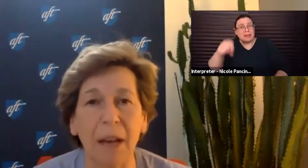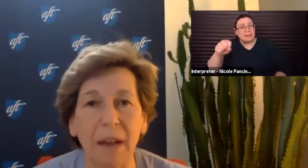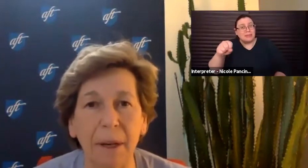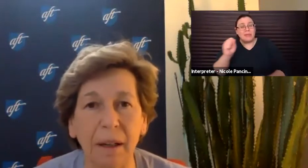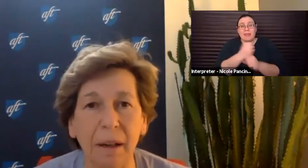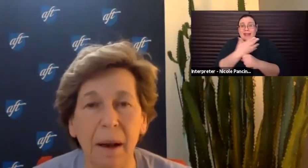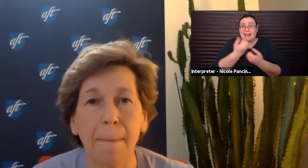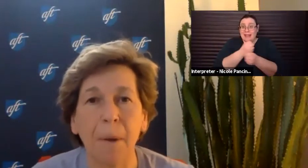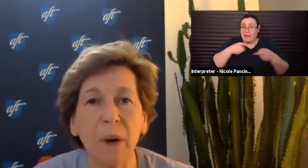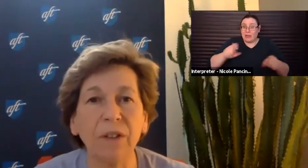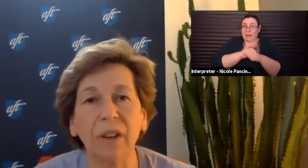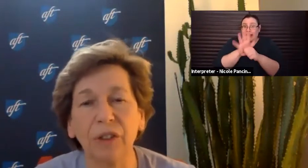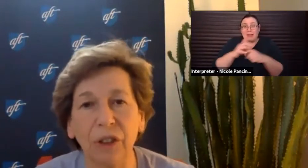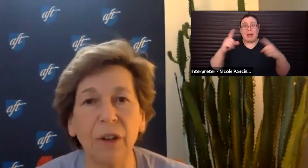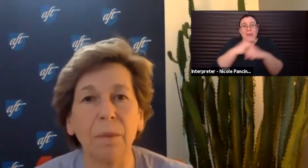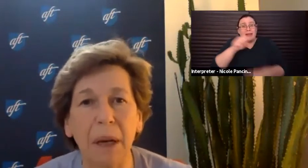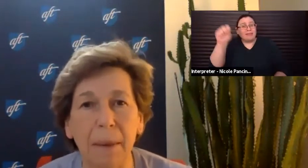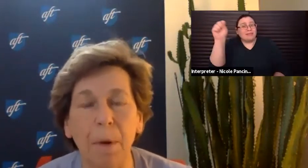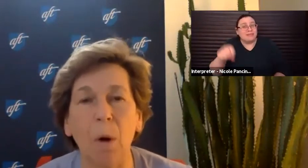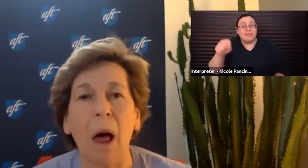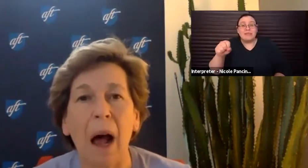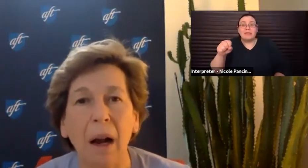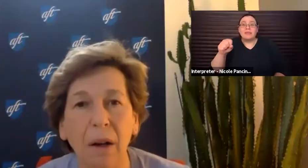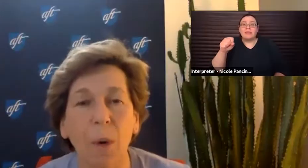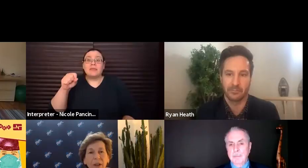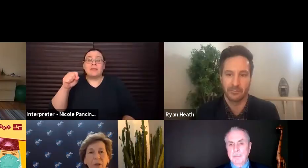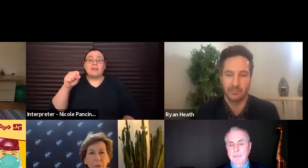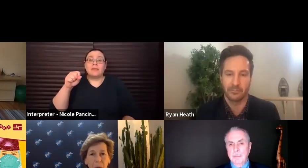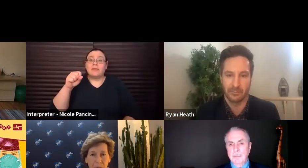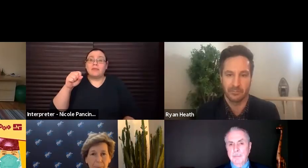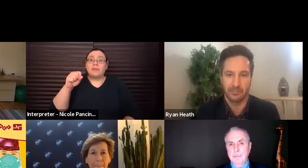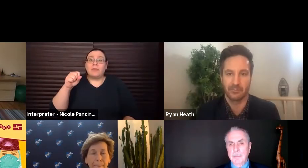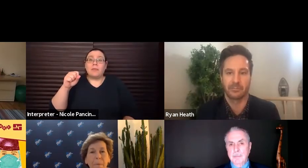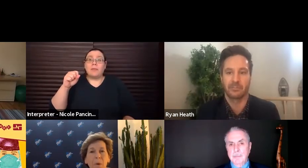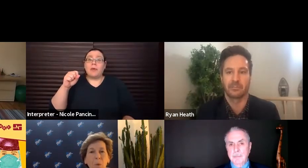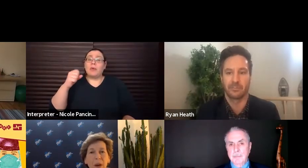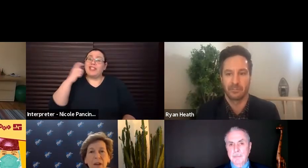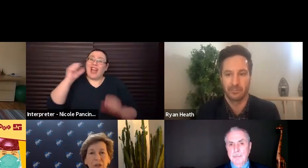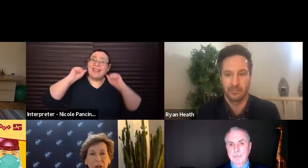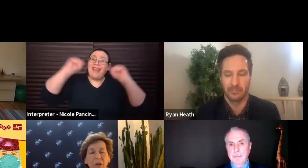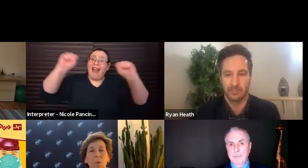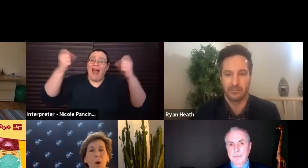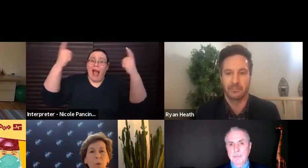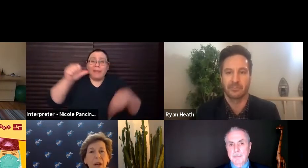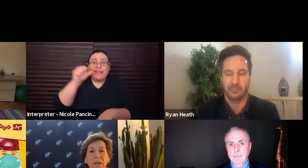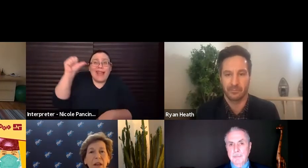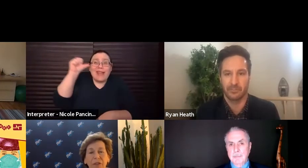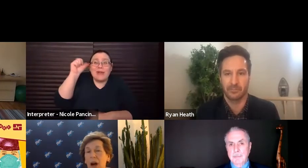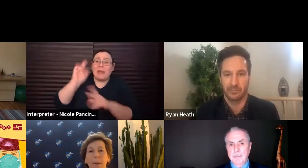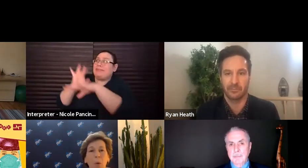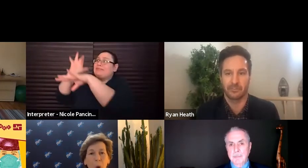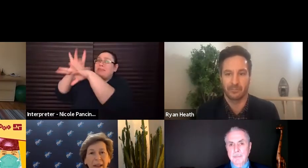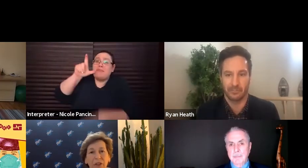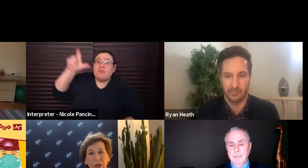middle of a pandemic, but we just cheered people going to the moon. We cheer when we